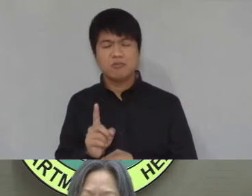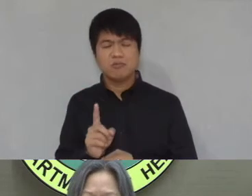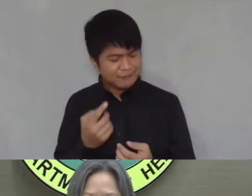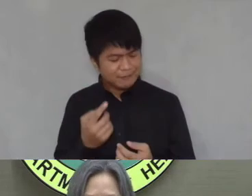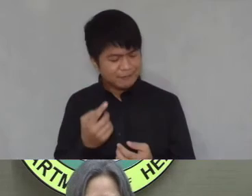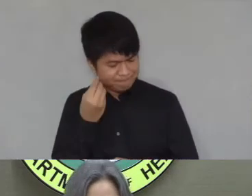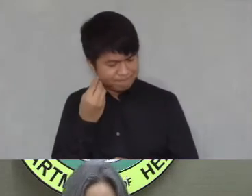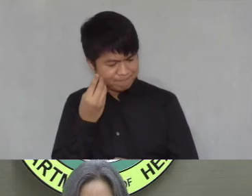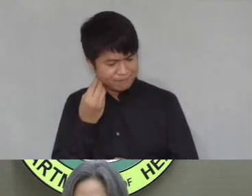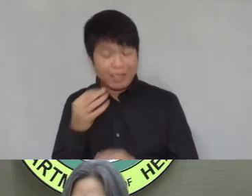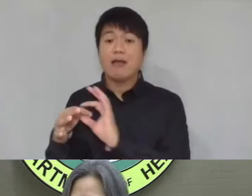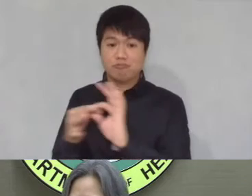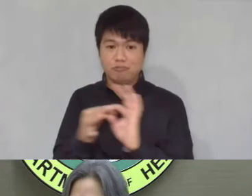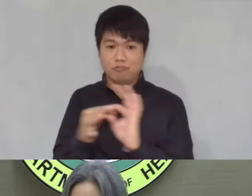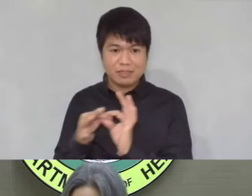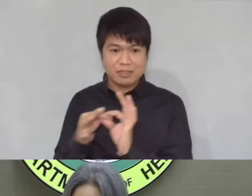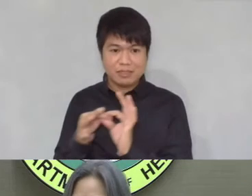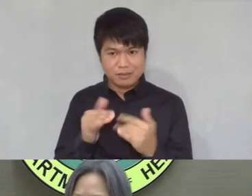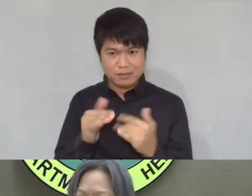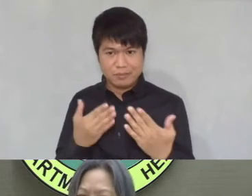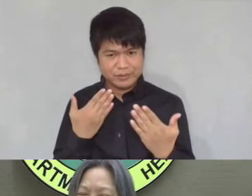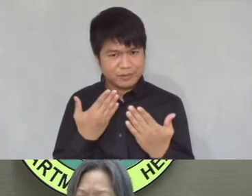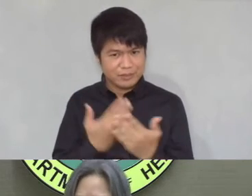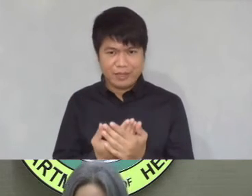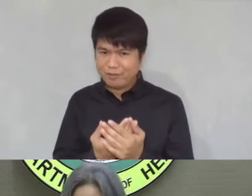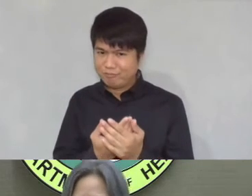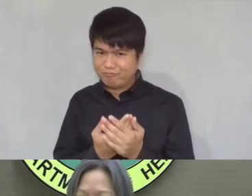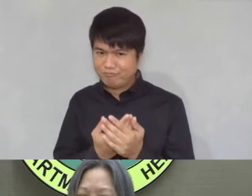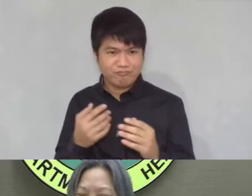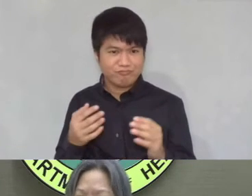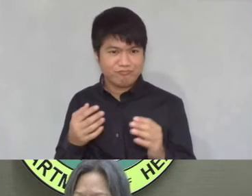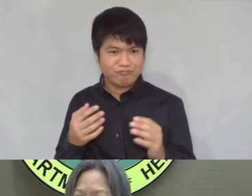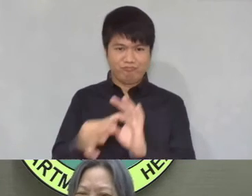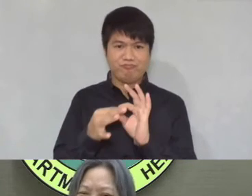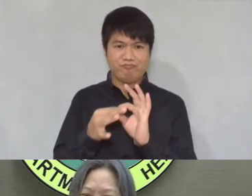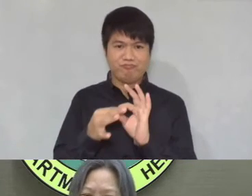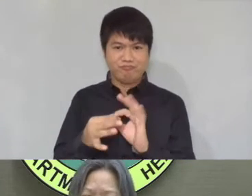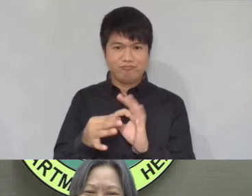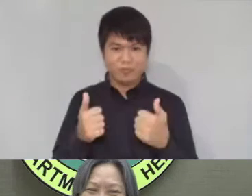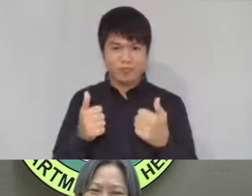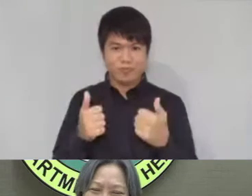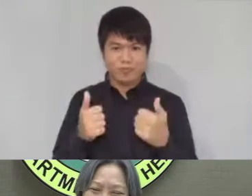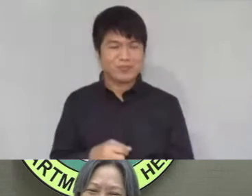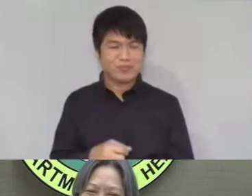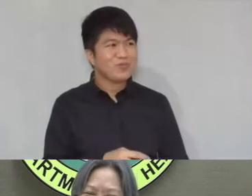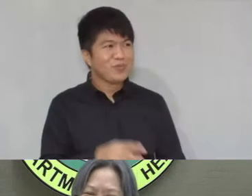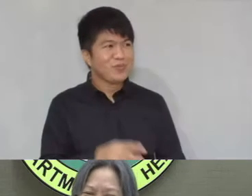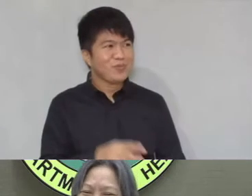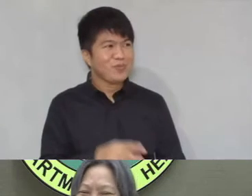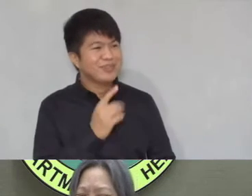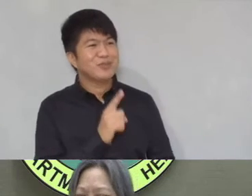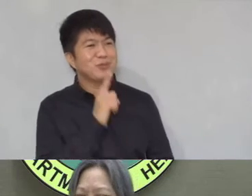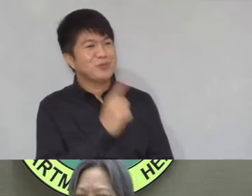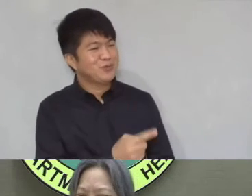what you call that? Every it's collaborative and everything is lang synthesized. Sure, ma'am. No